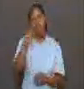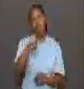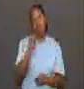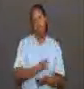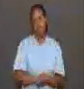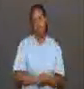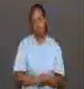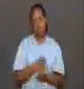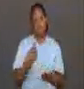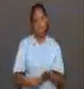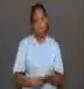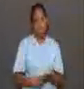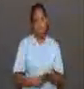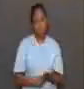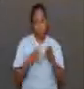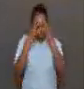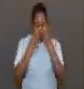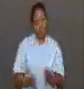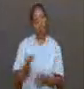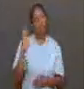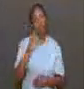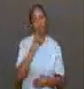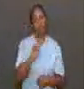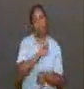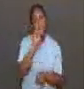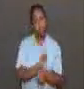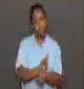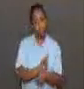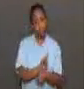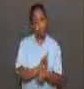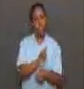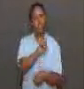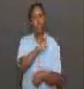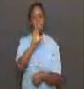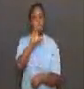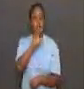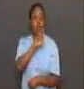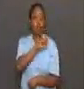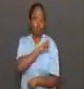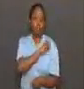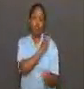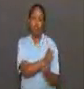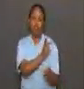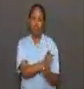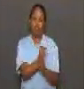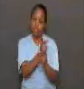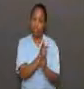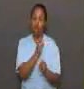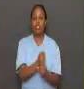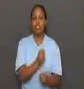These are the kinds of decisions that citizens expect the police to make